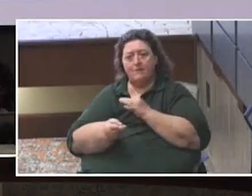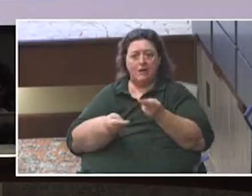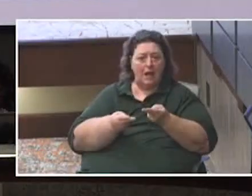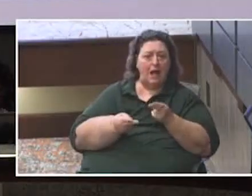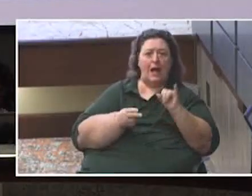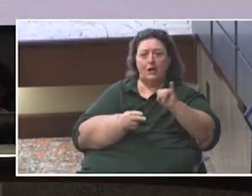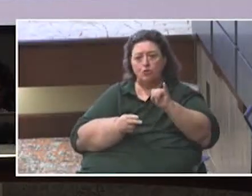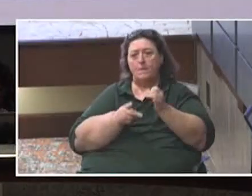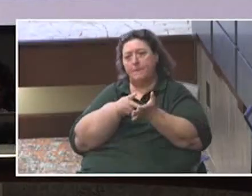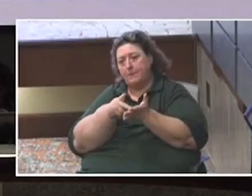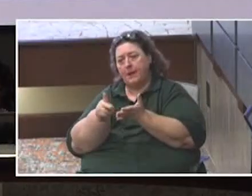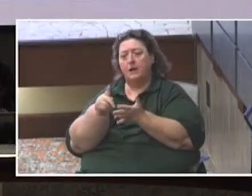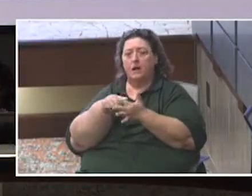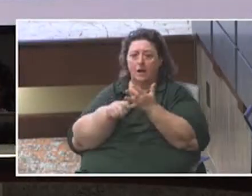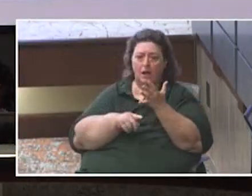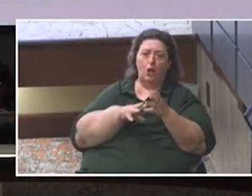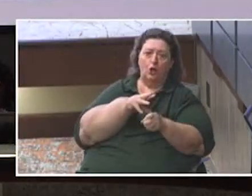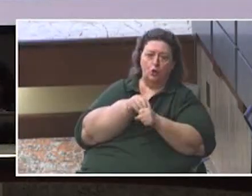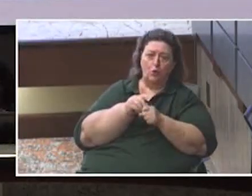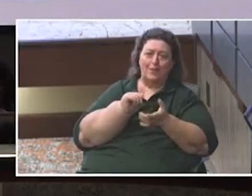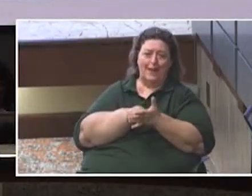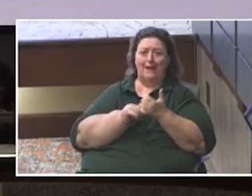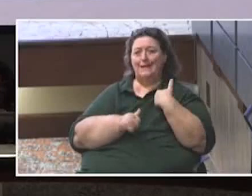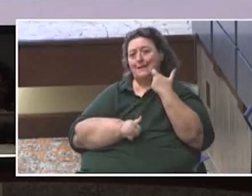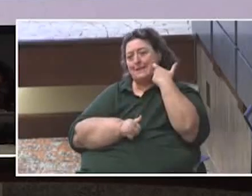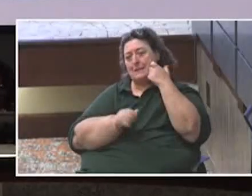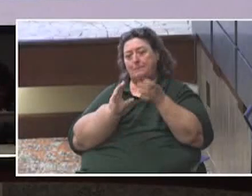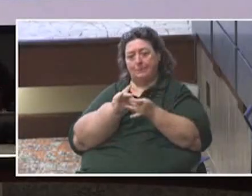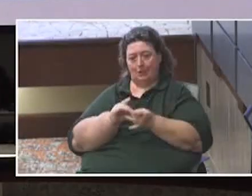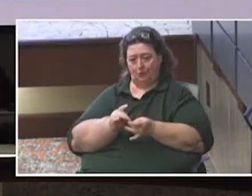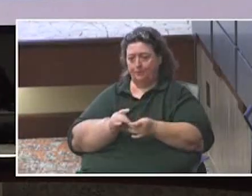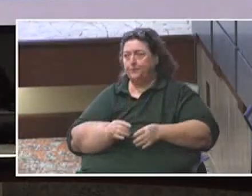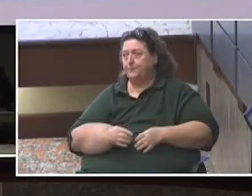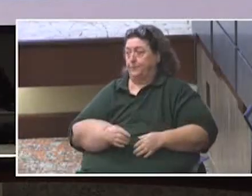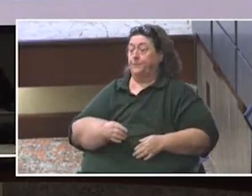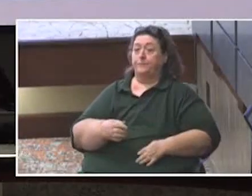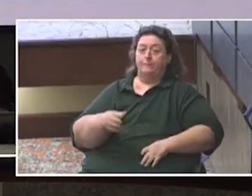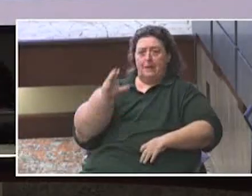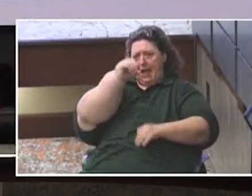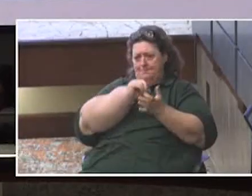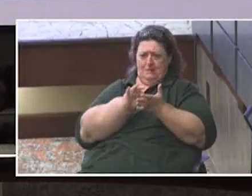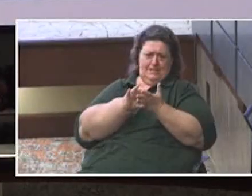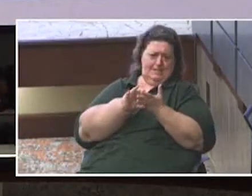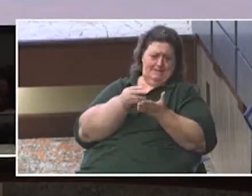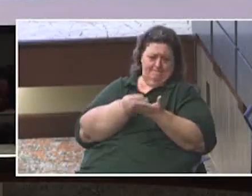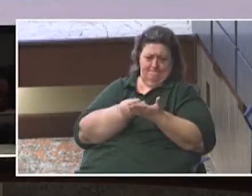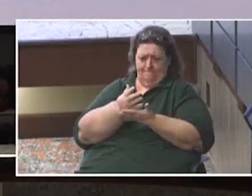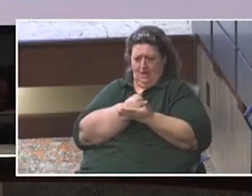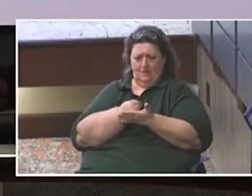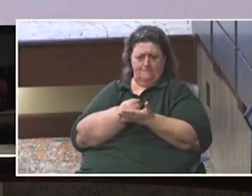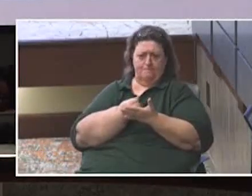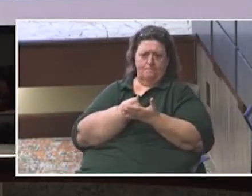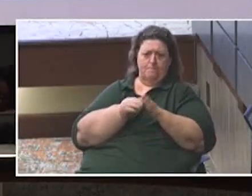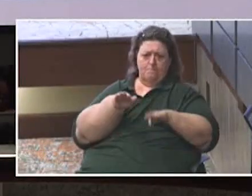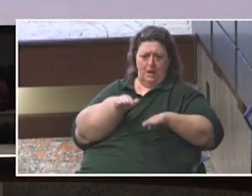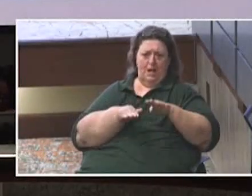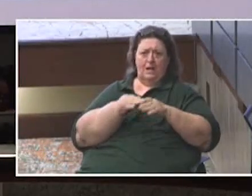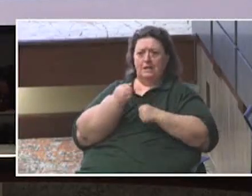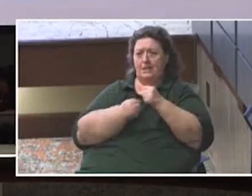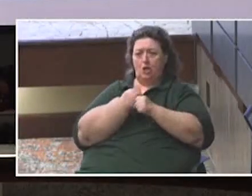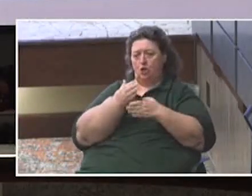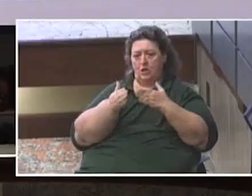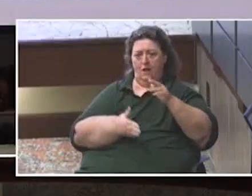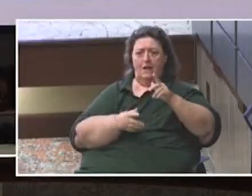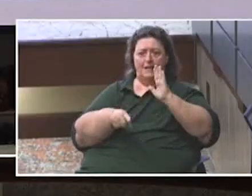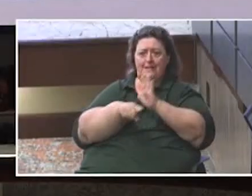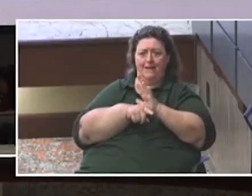those insurance payments that I've mentioned earlier. Our estimated fund balance at year end is negative